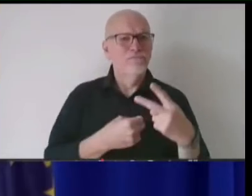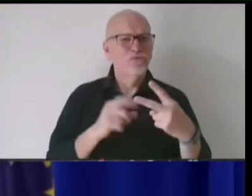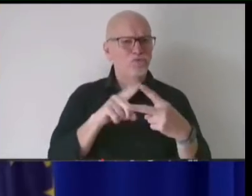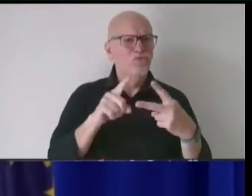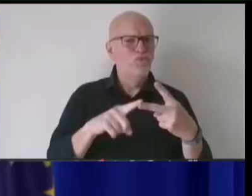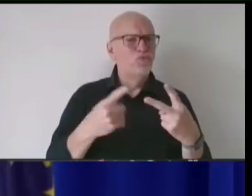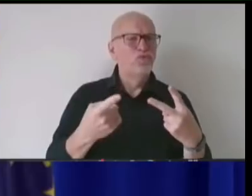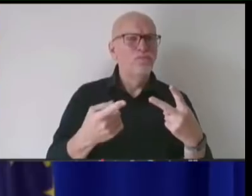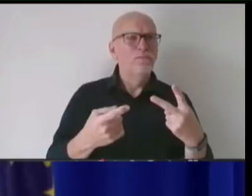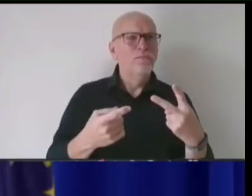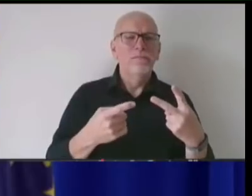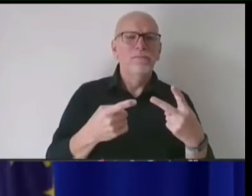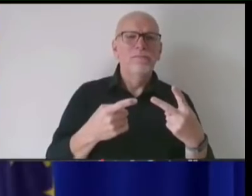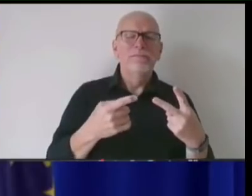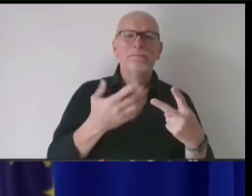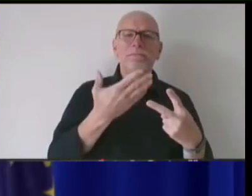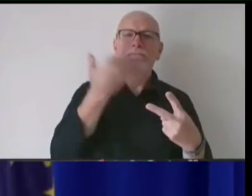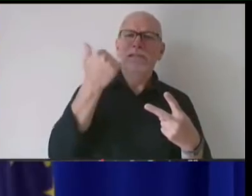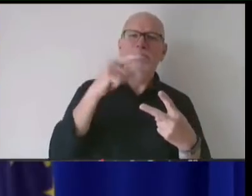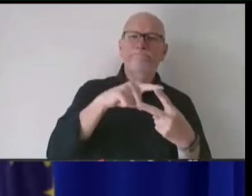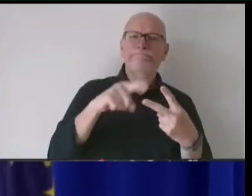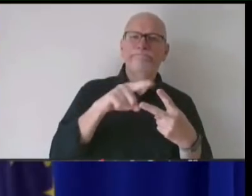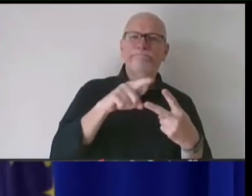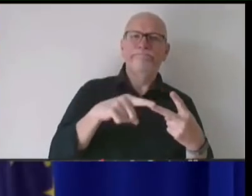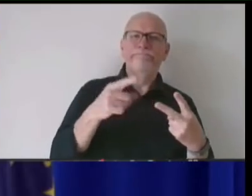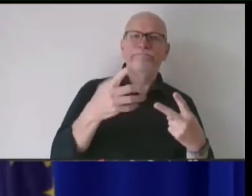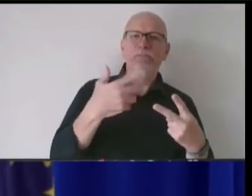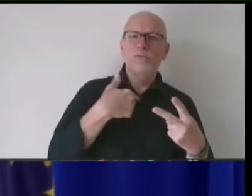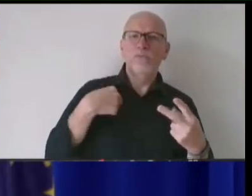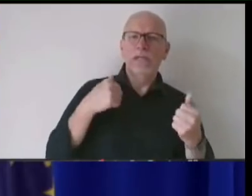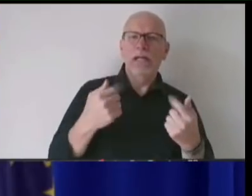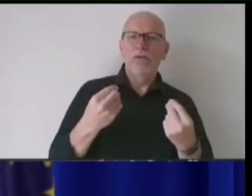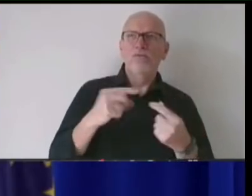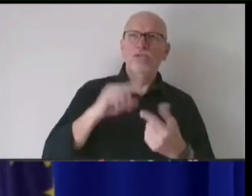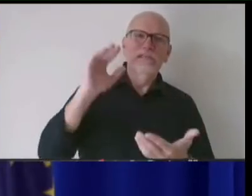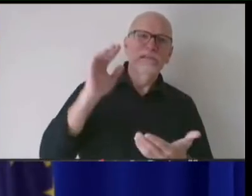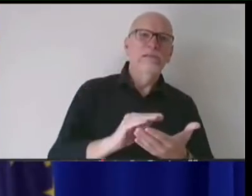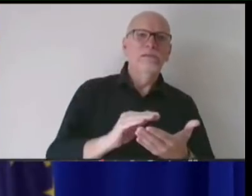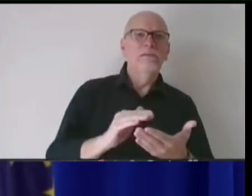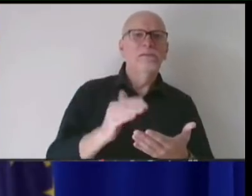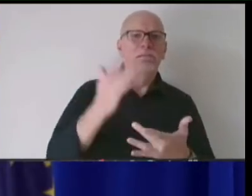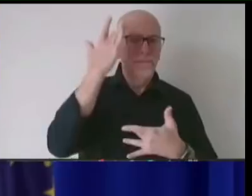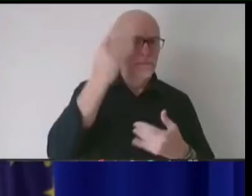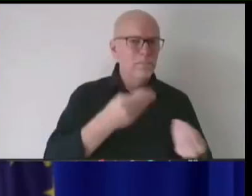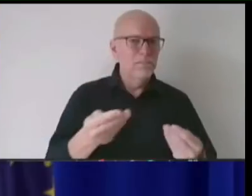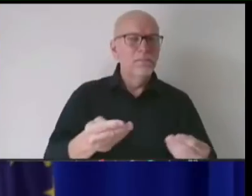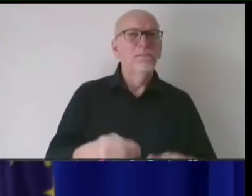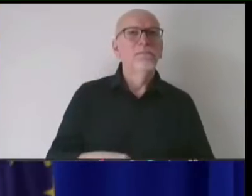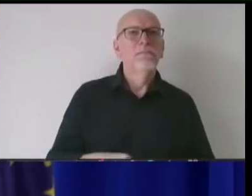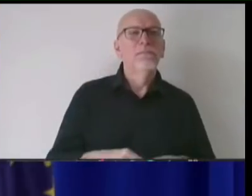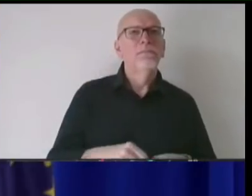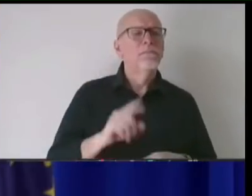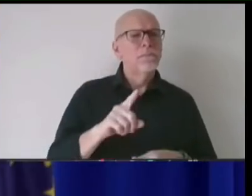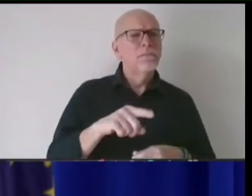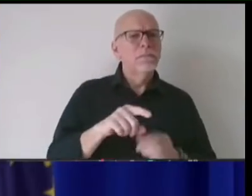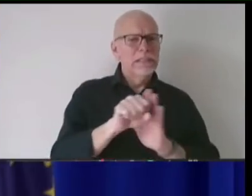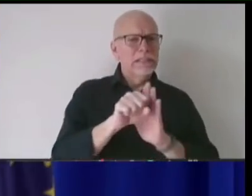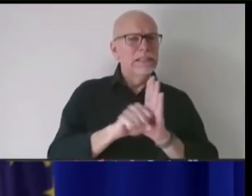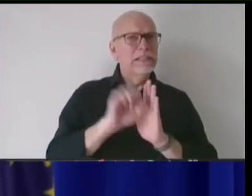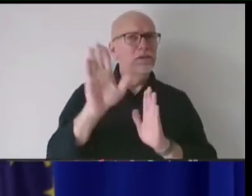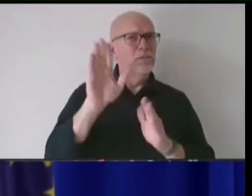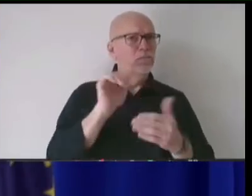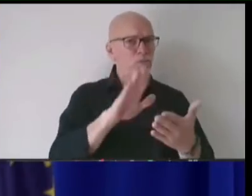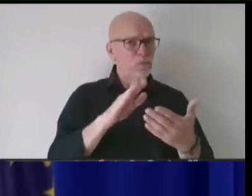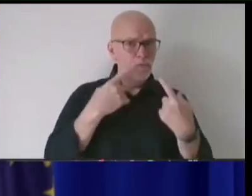that, were the two single things that we could do to reduce transmission. But is the state's approach